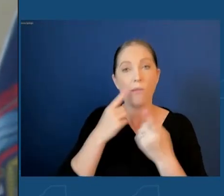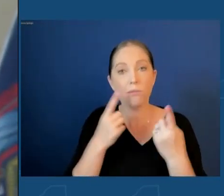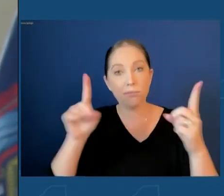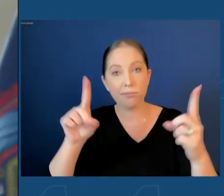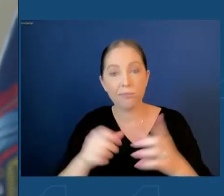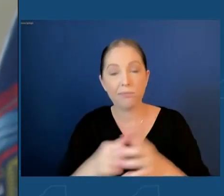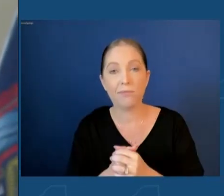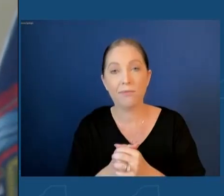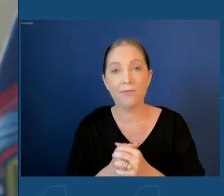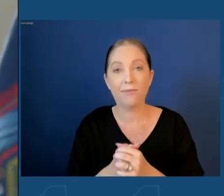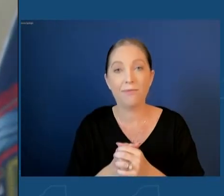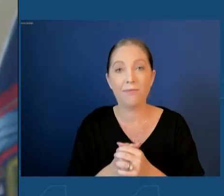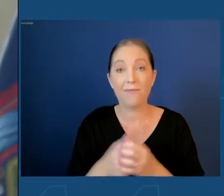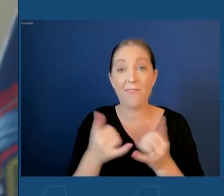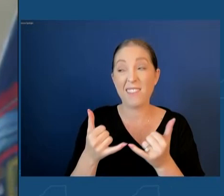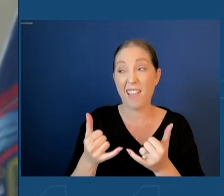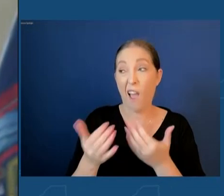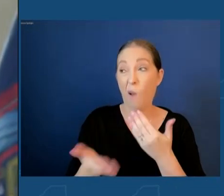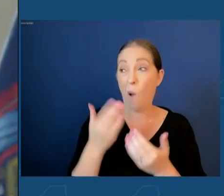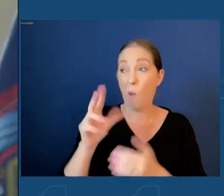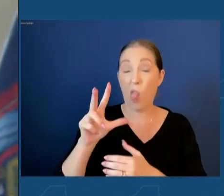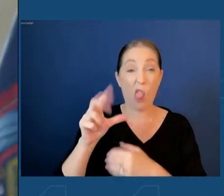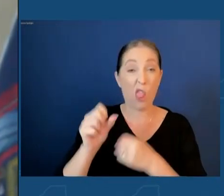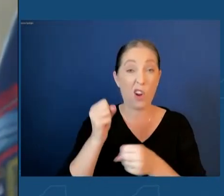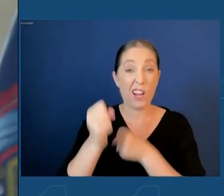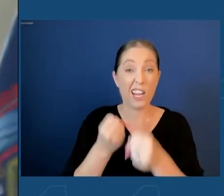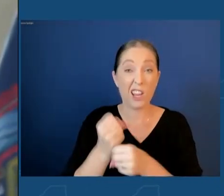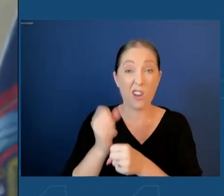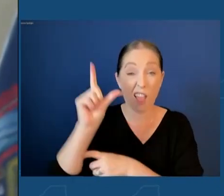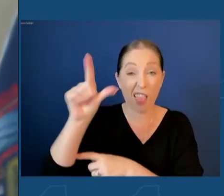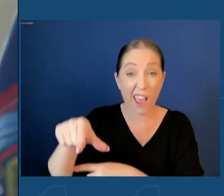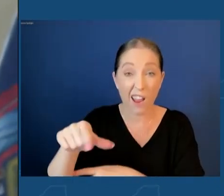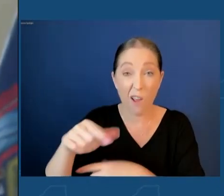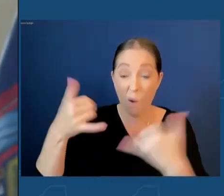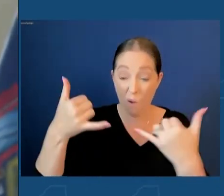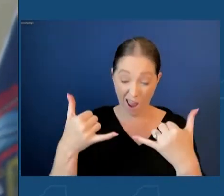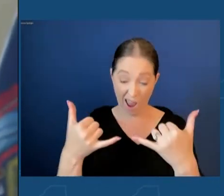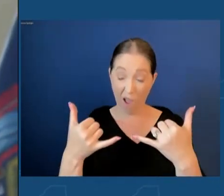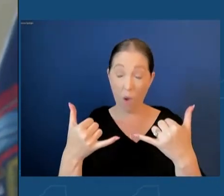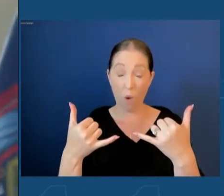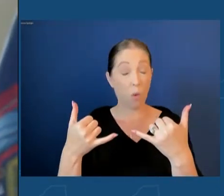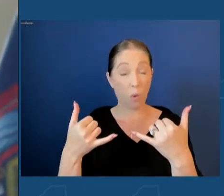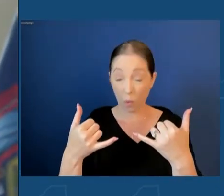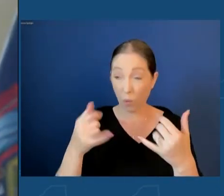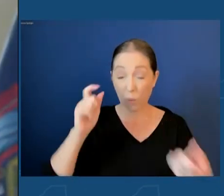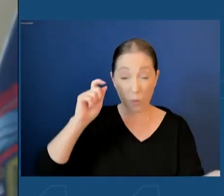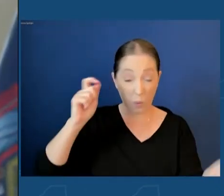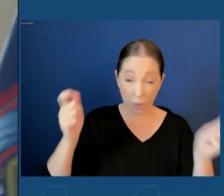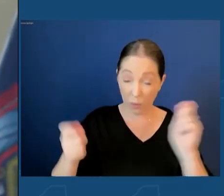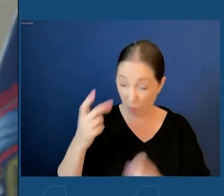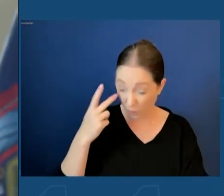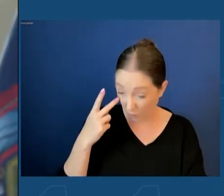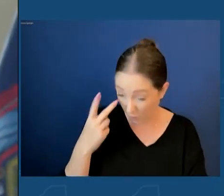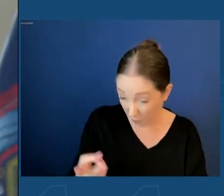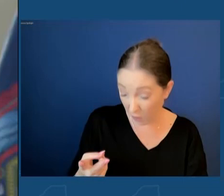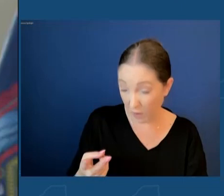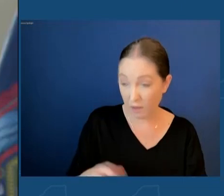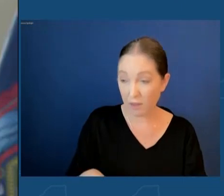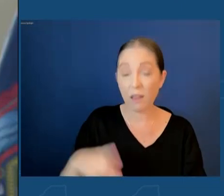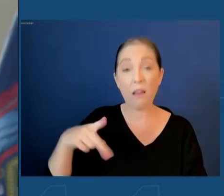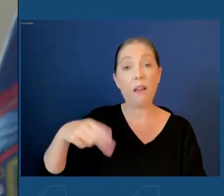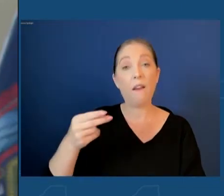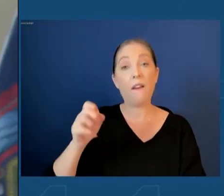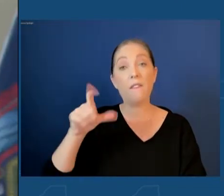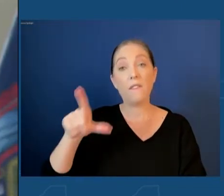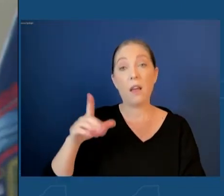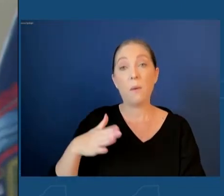and almost 30 years later to see what you're doing in this transformational project, and Phil Calderon, who was my deputy county executive for 6 years,